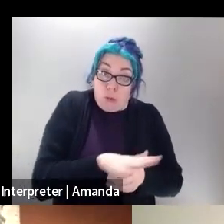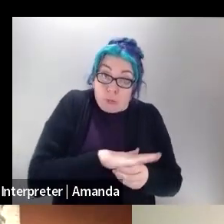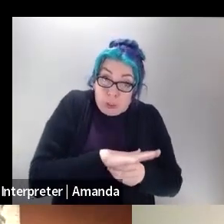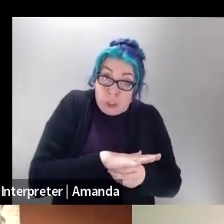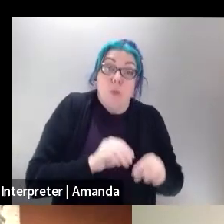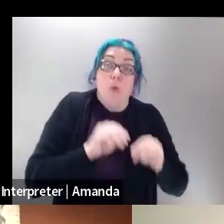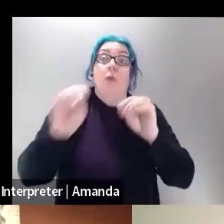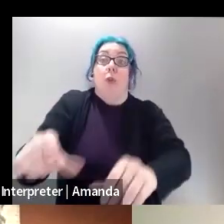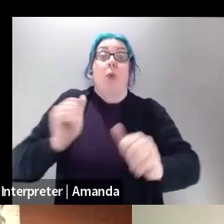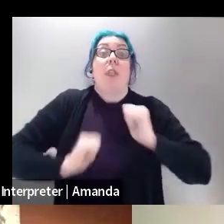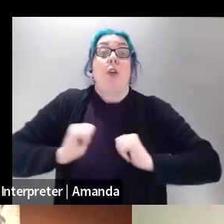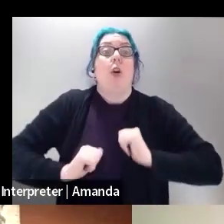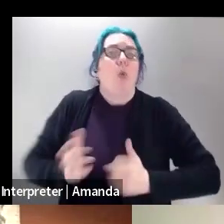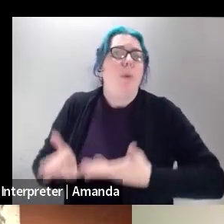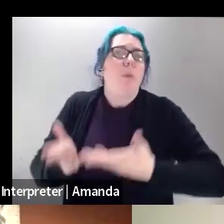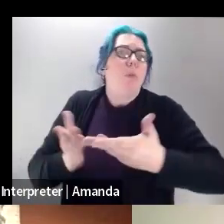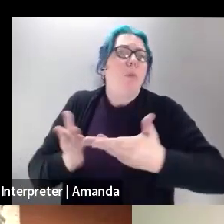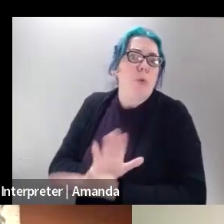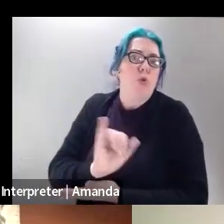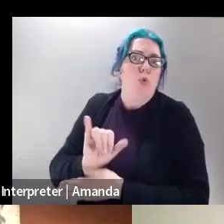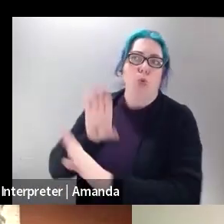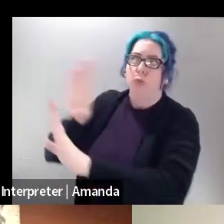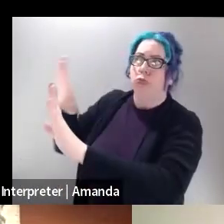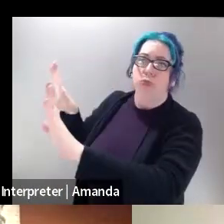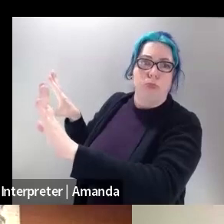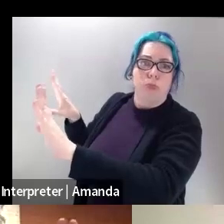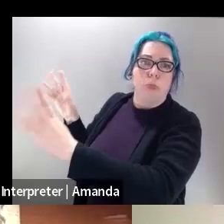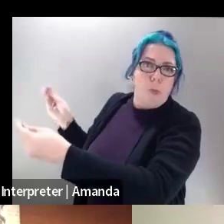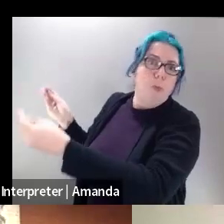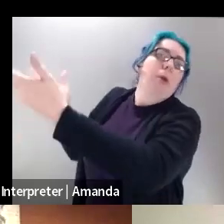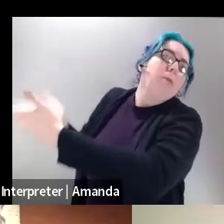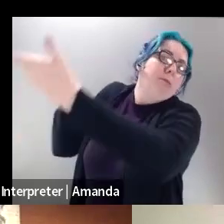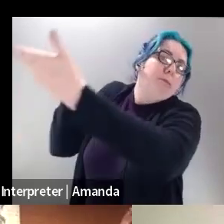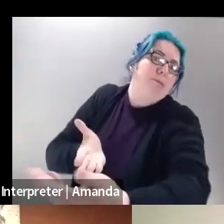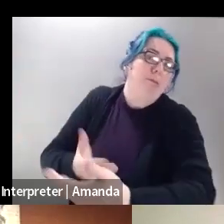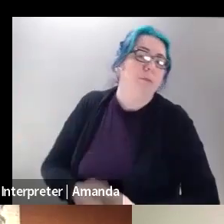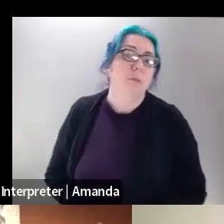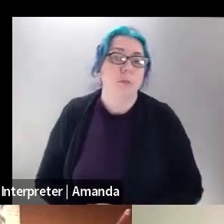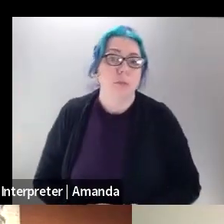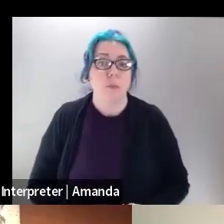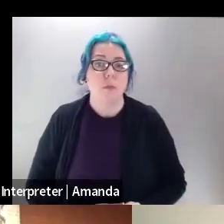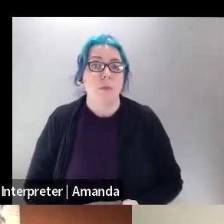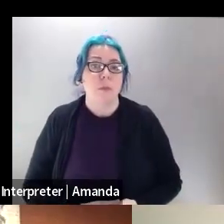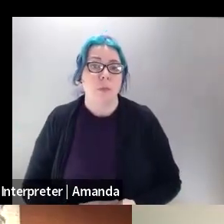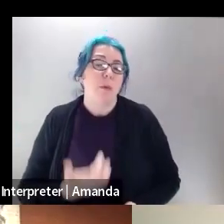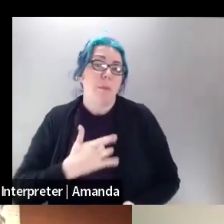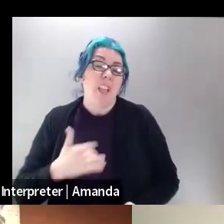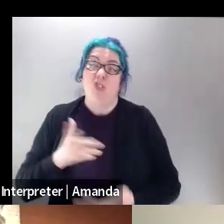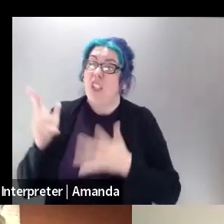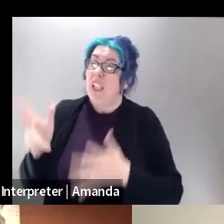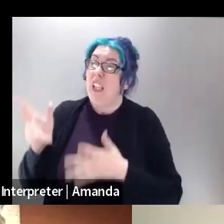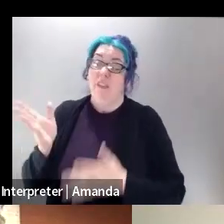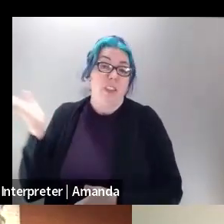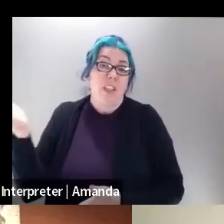as far as sort of distilling it into the document that Jen described. It kind of just lives in kind of point form or around